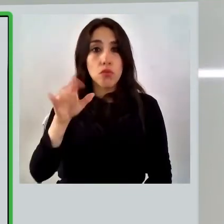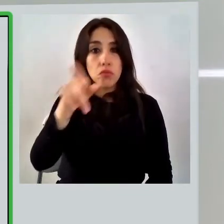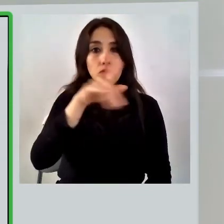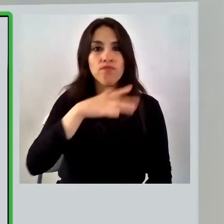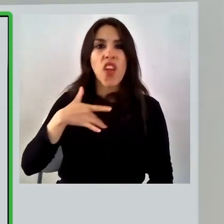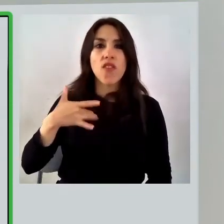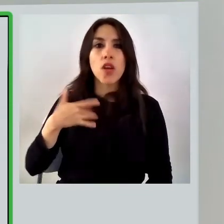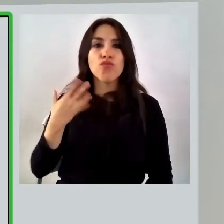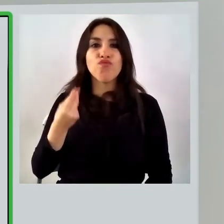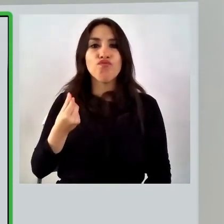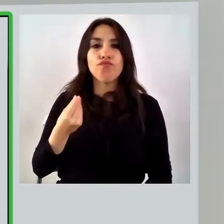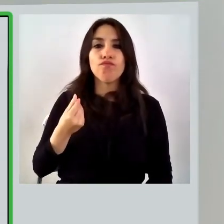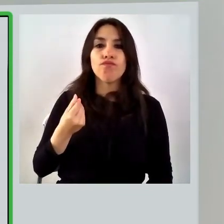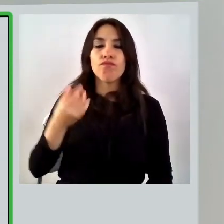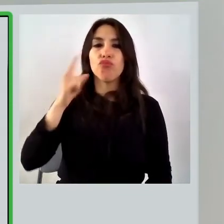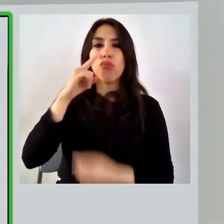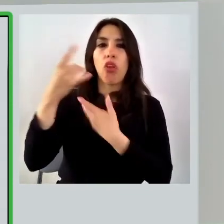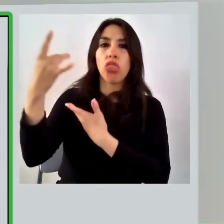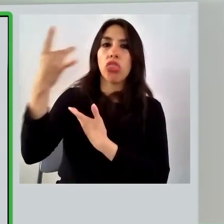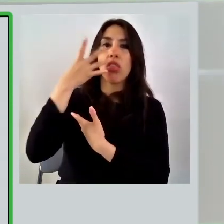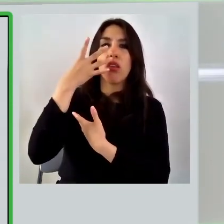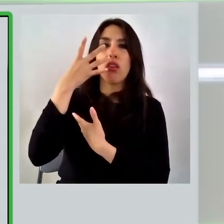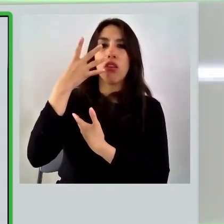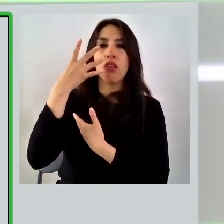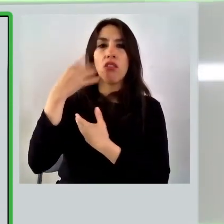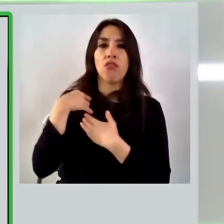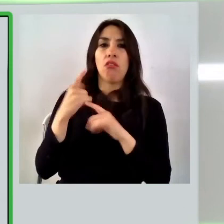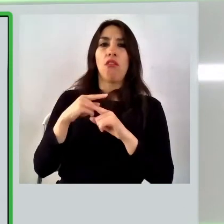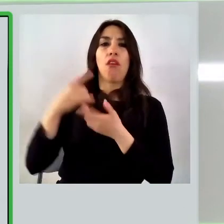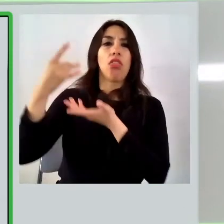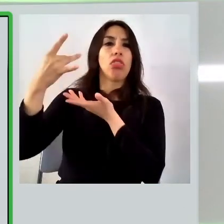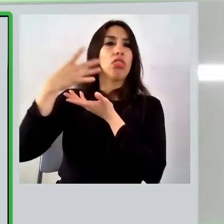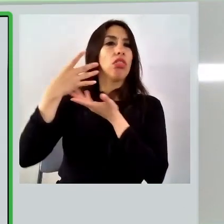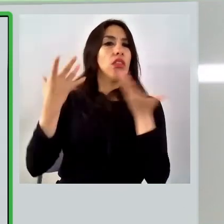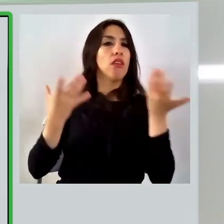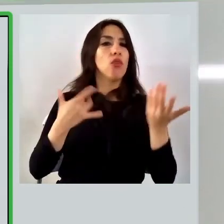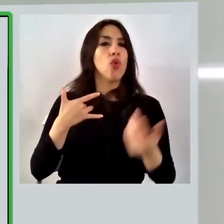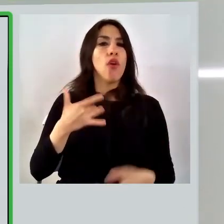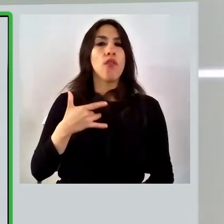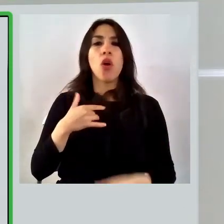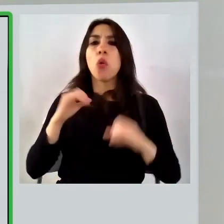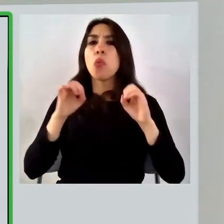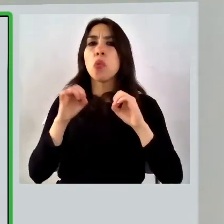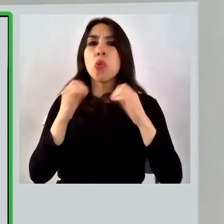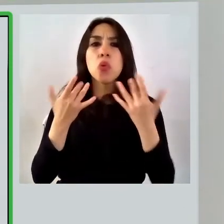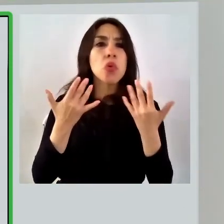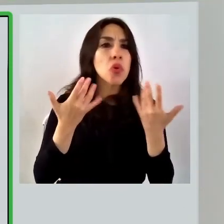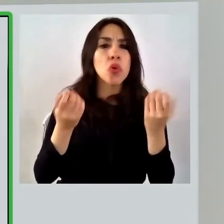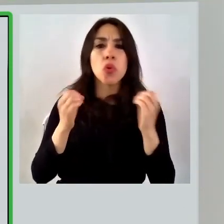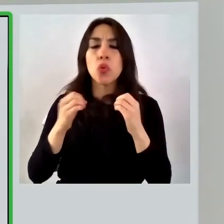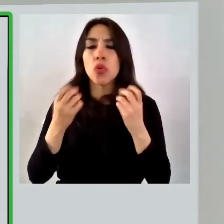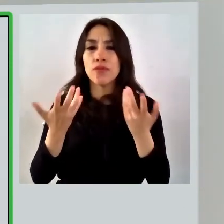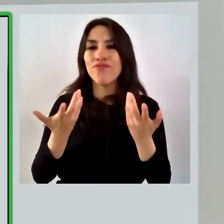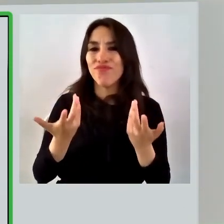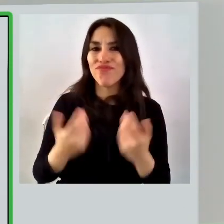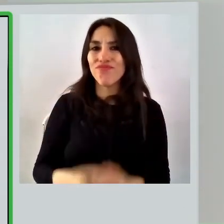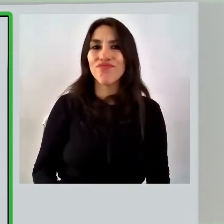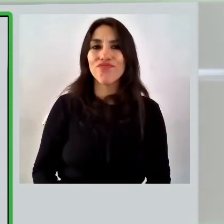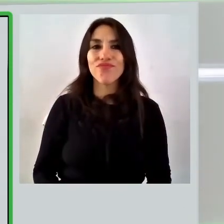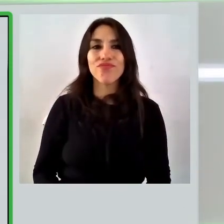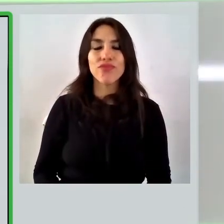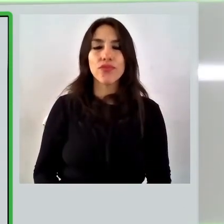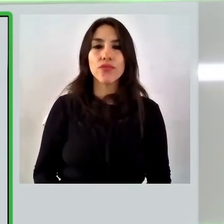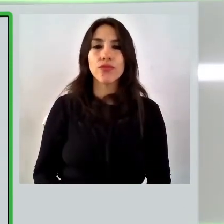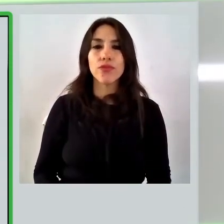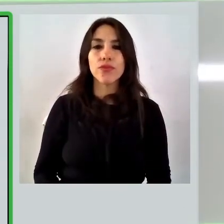team. So the bottom line here, employees with disabilities less likely to feel included, more likely to